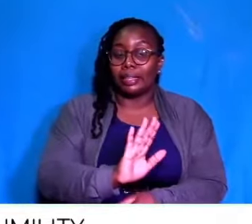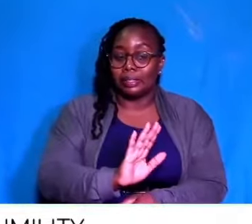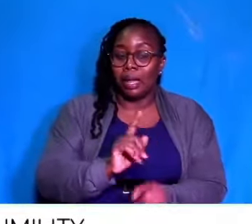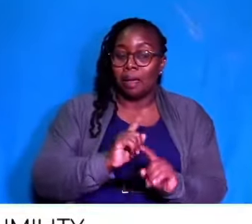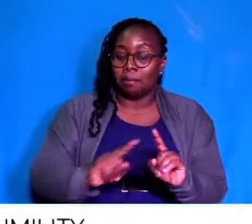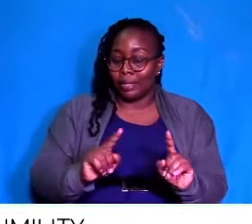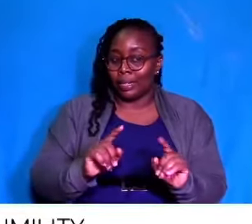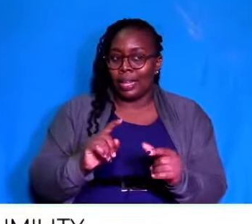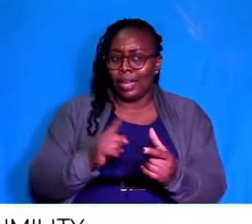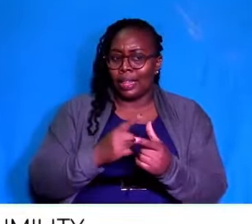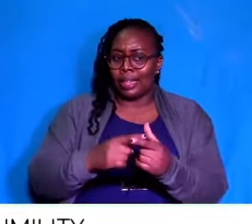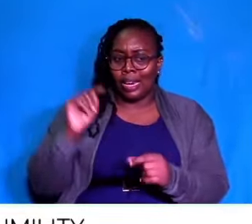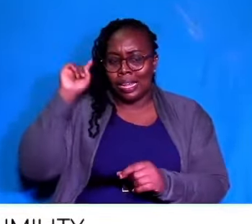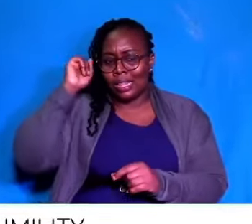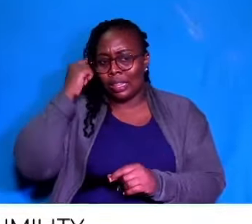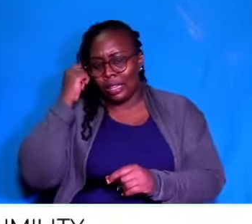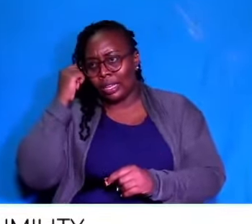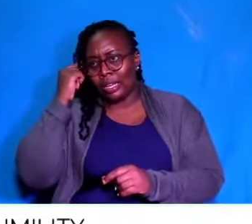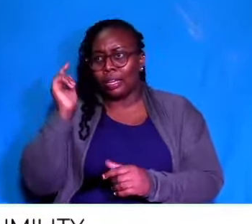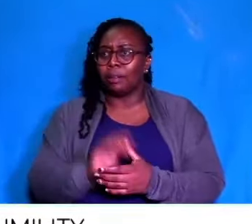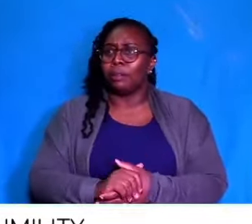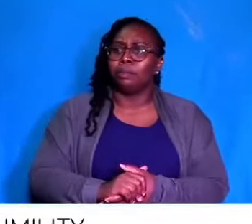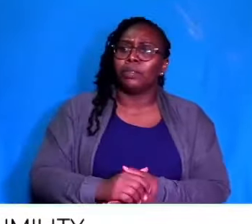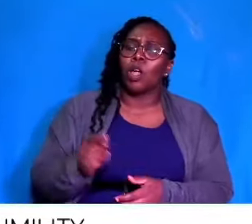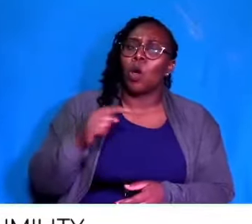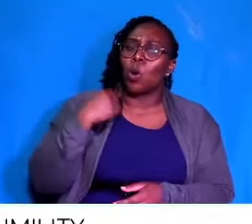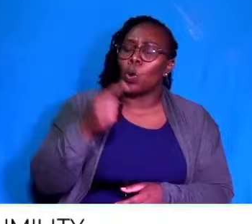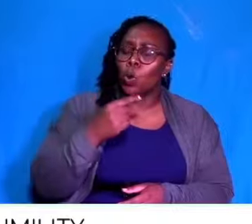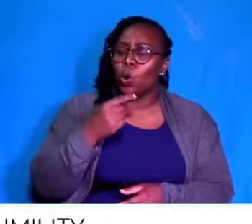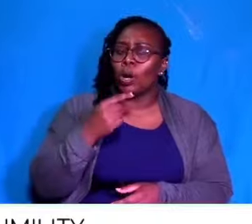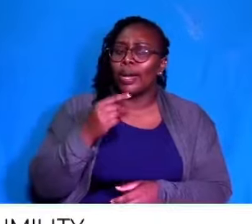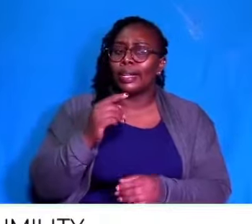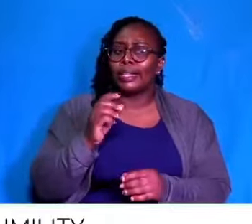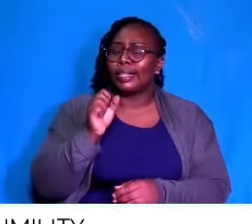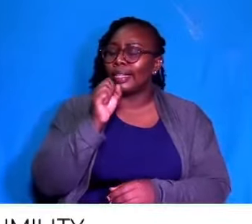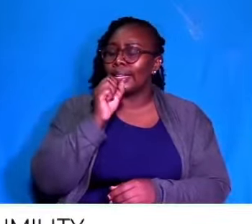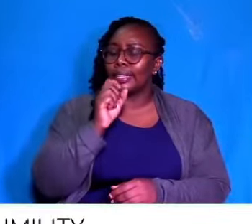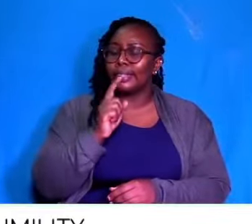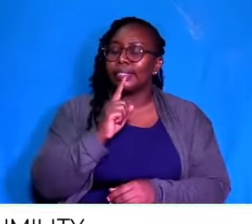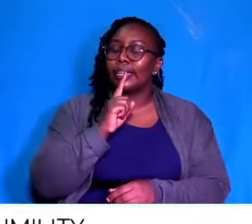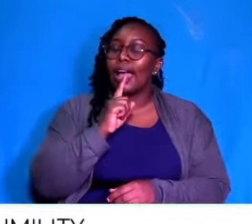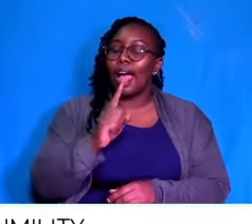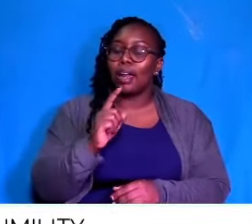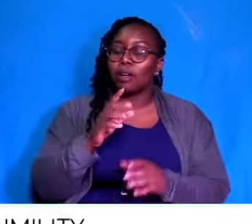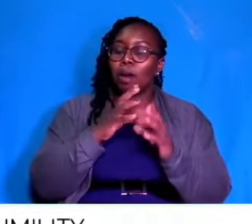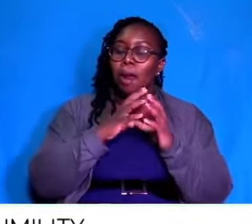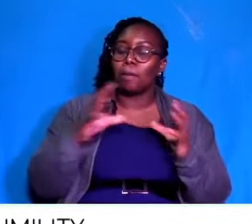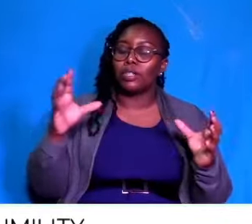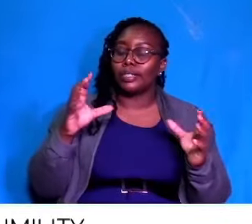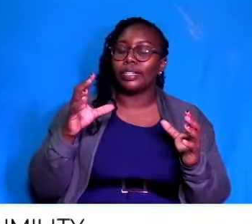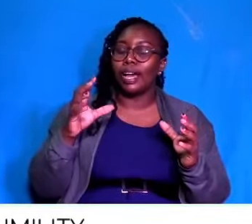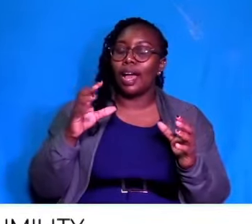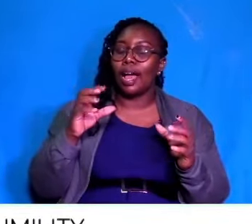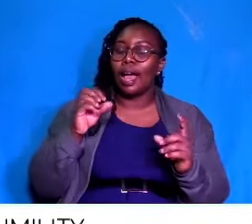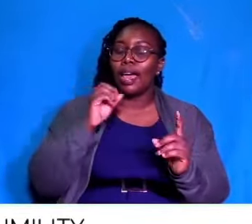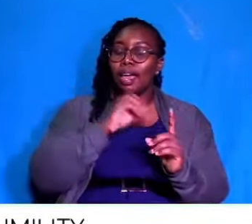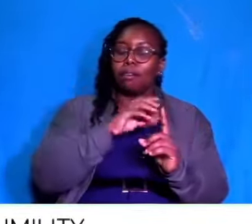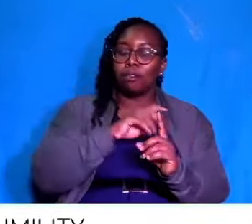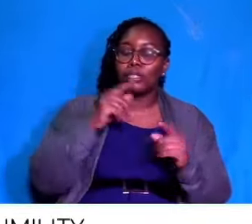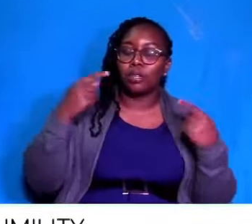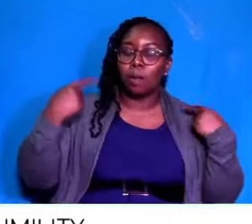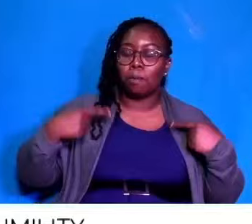time, so I asked a different question. I said, who are the 100 most influential persons in history? And